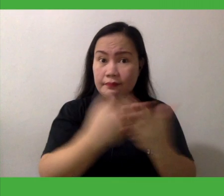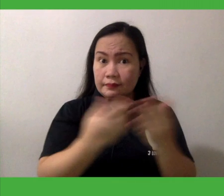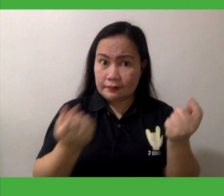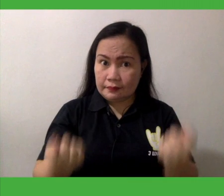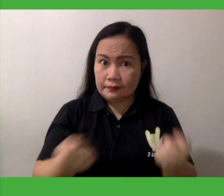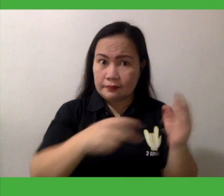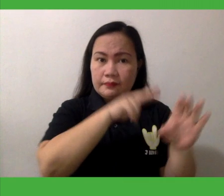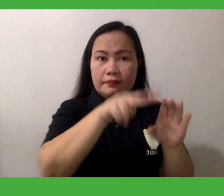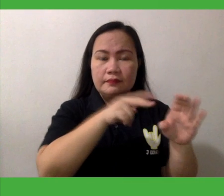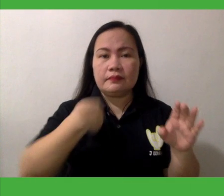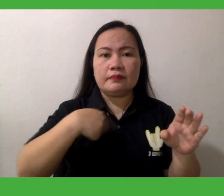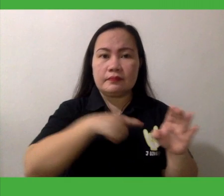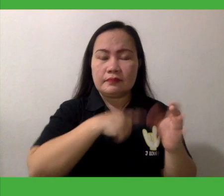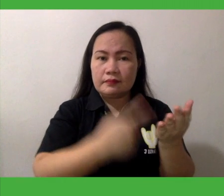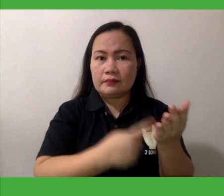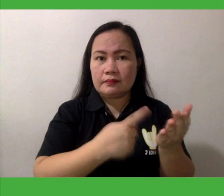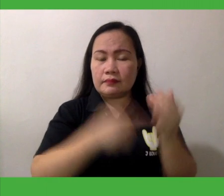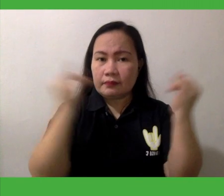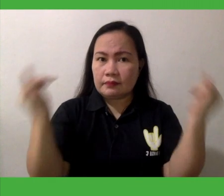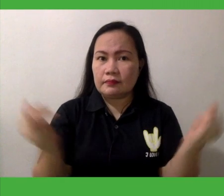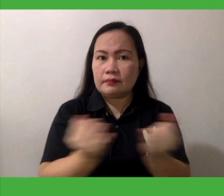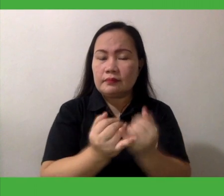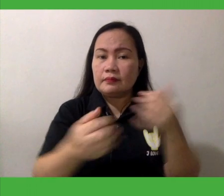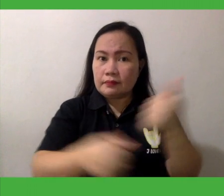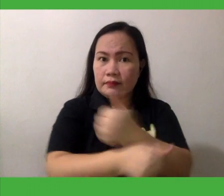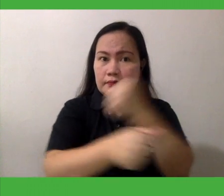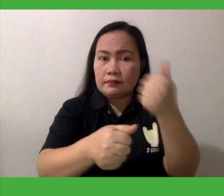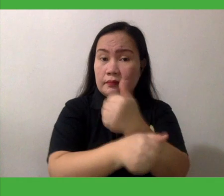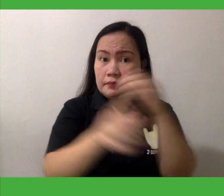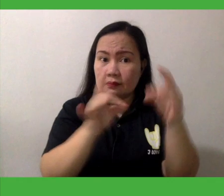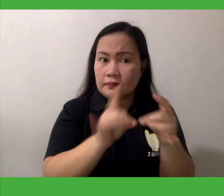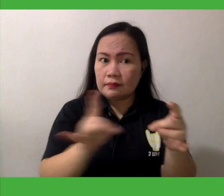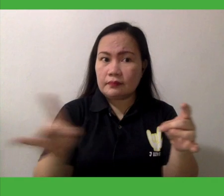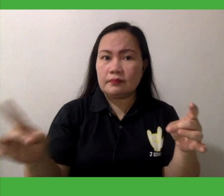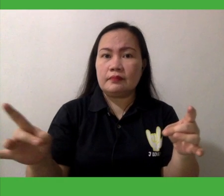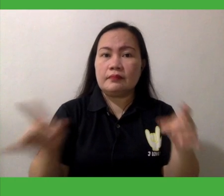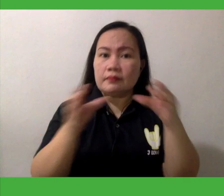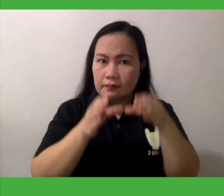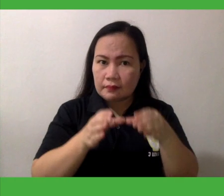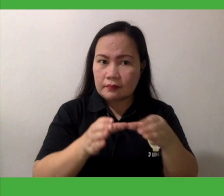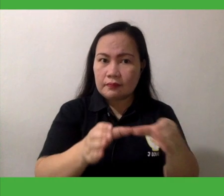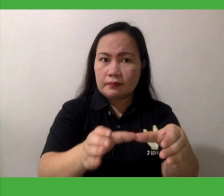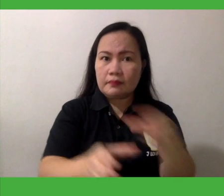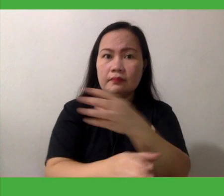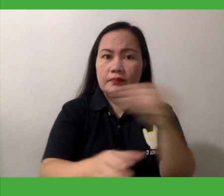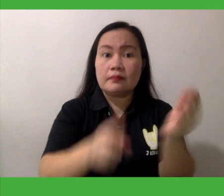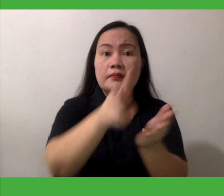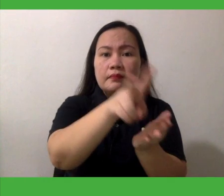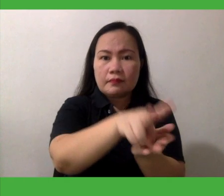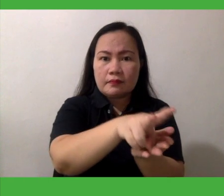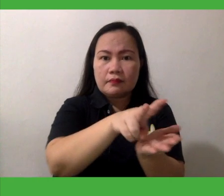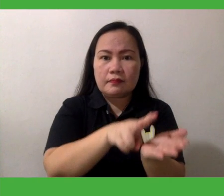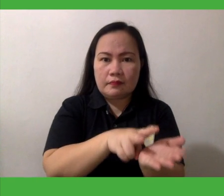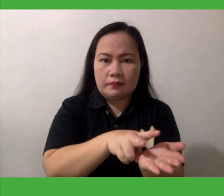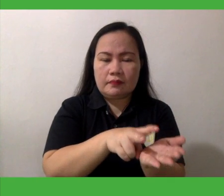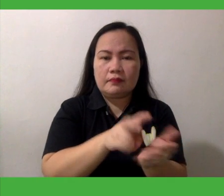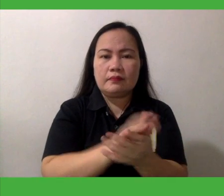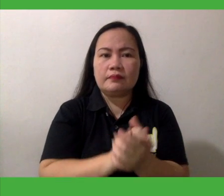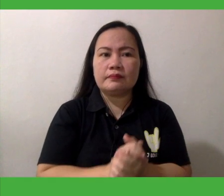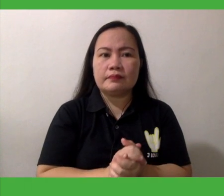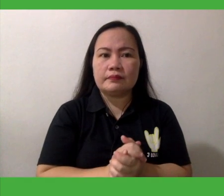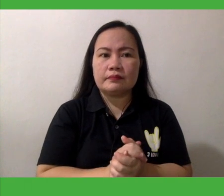Hi mga kawawang math, in this video we will discuss the introduction to algebraic expressions, constant, and